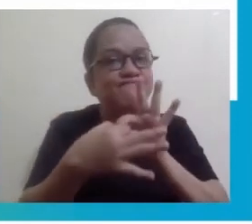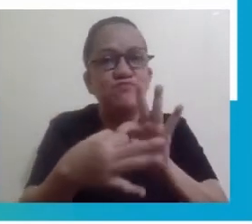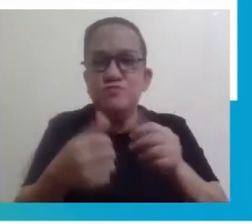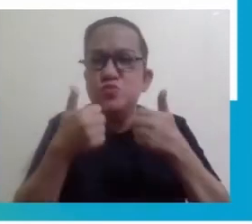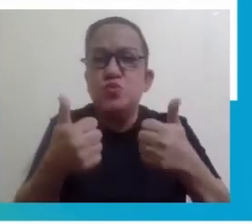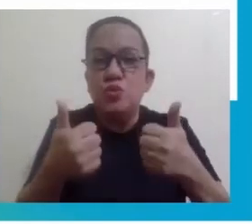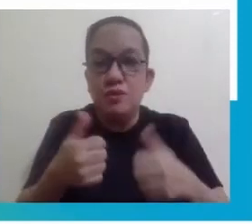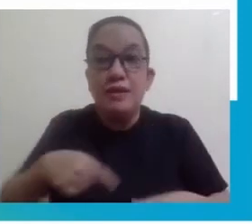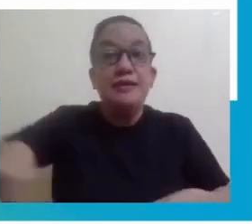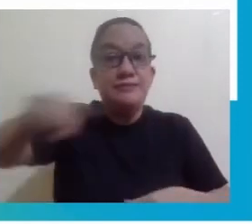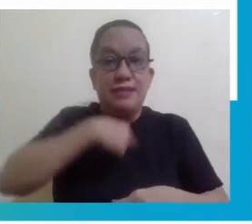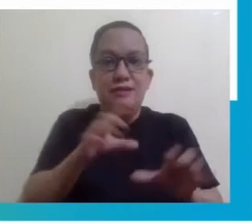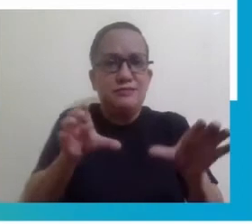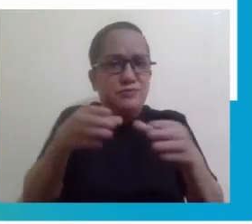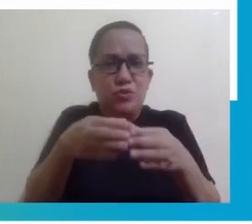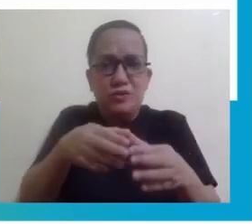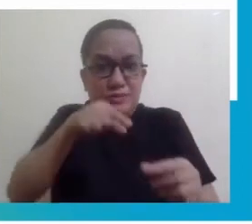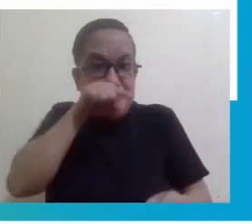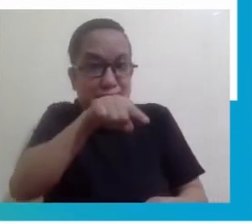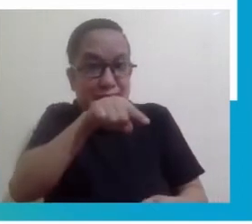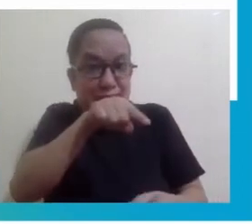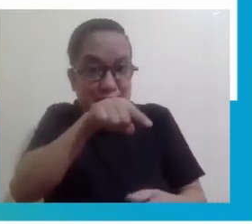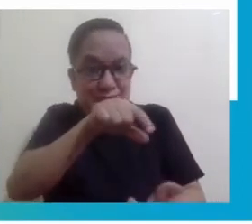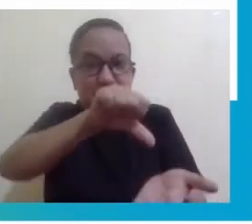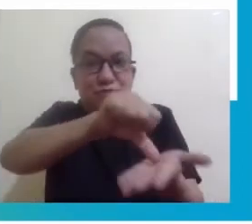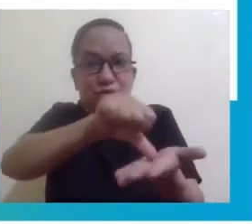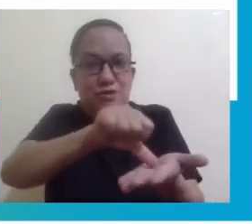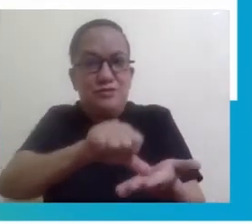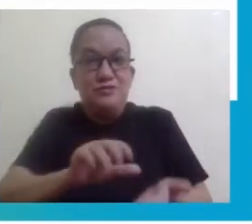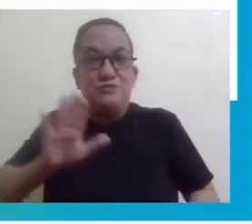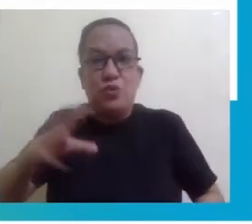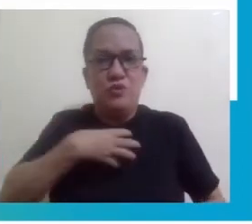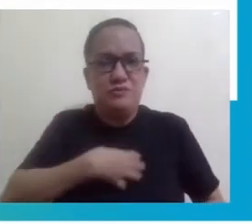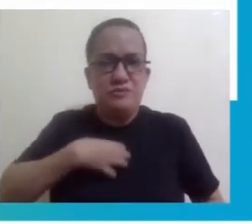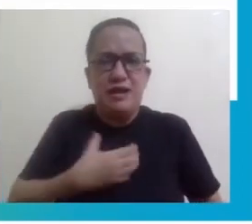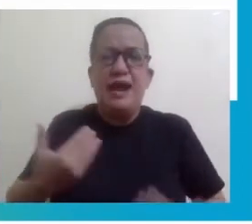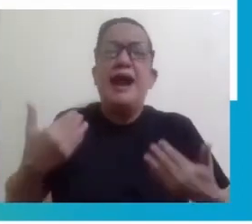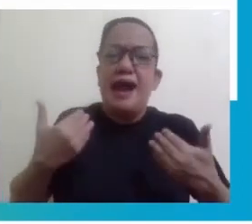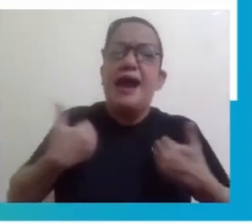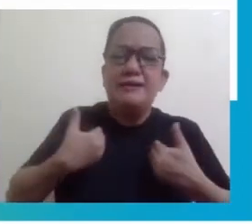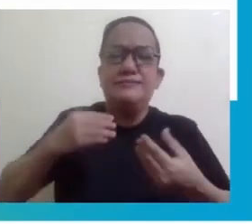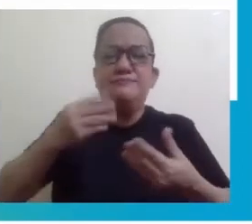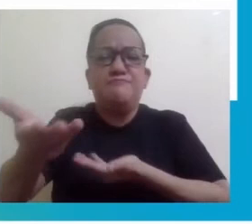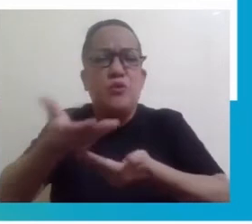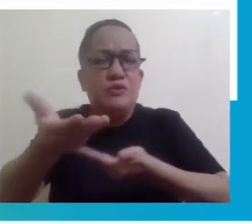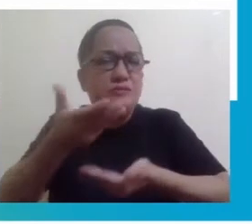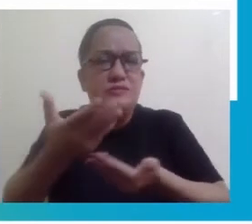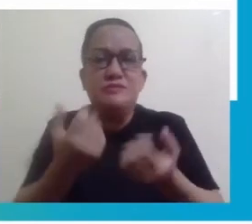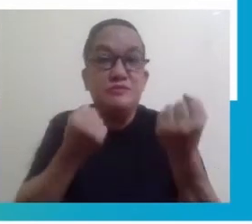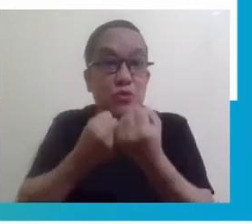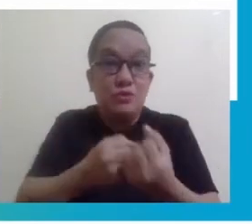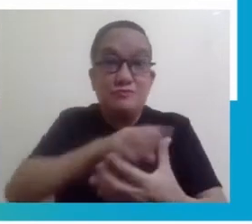the complainants and their supporting NGOs, including an anthropologist, a